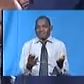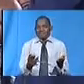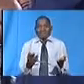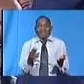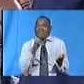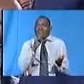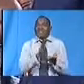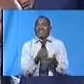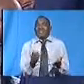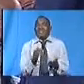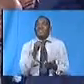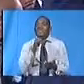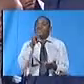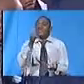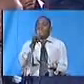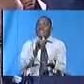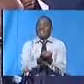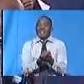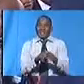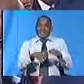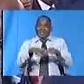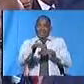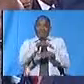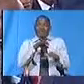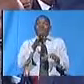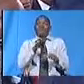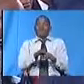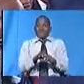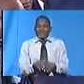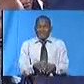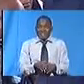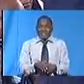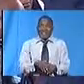In overvoting, the witness himself admitted.